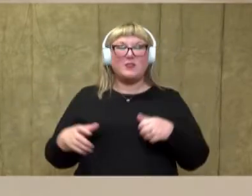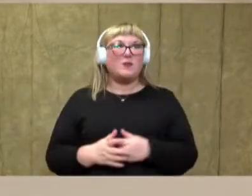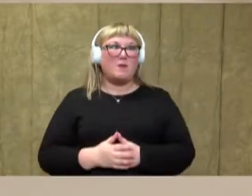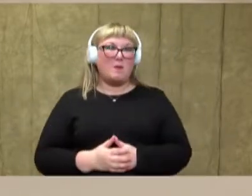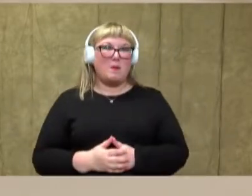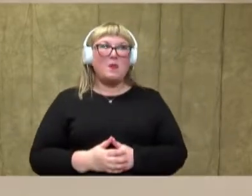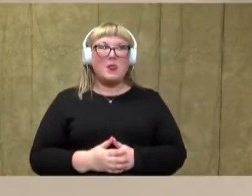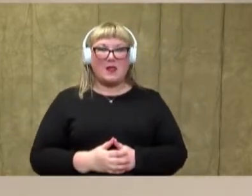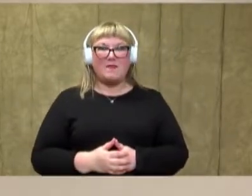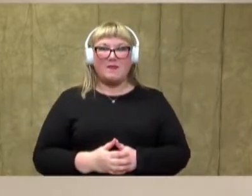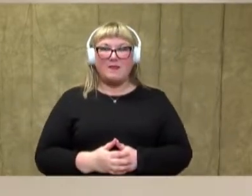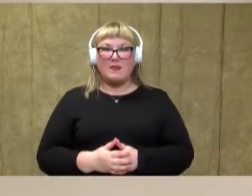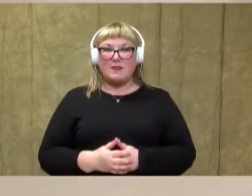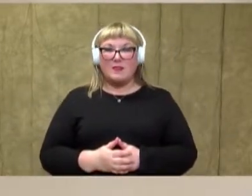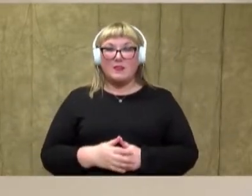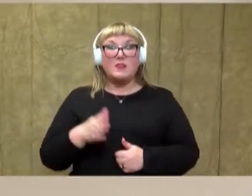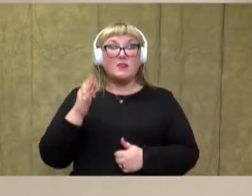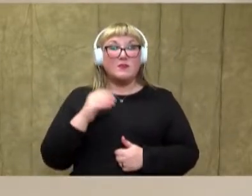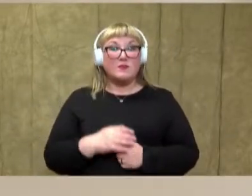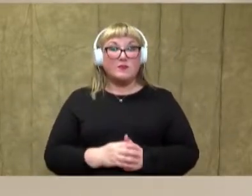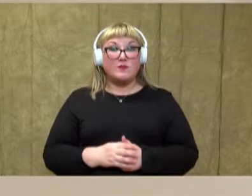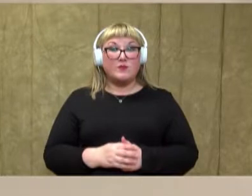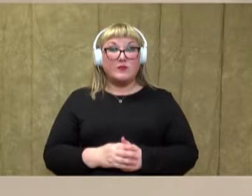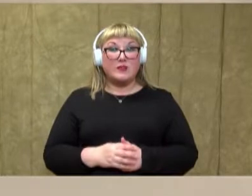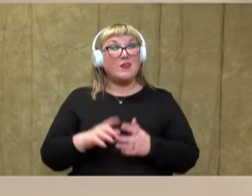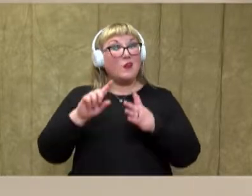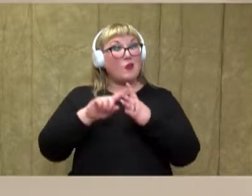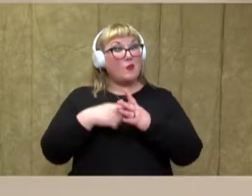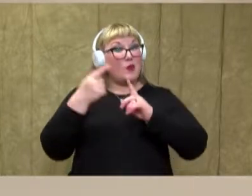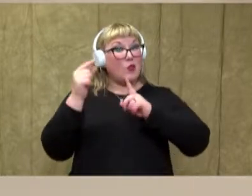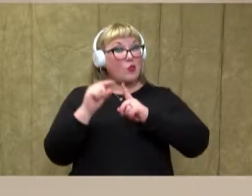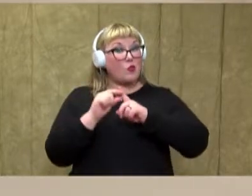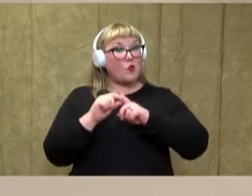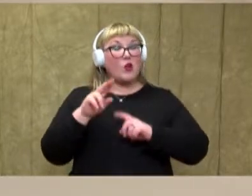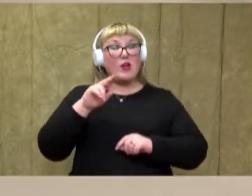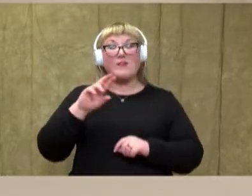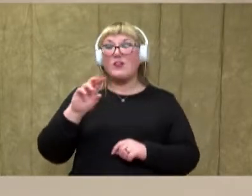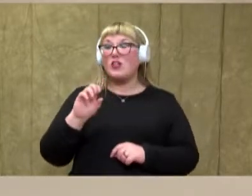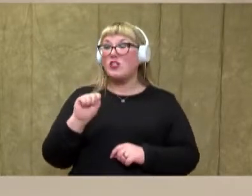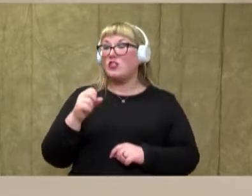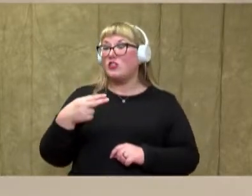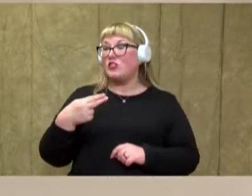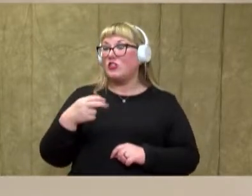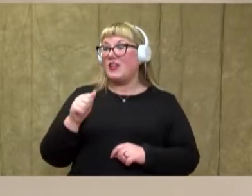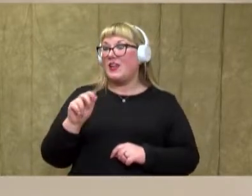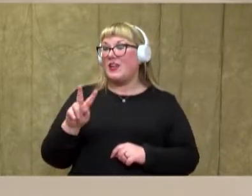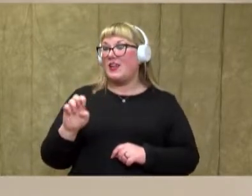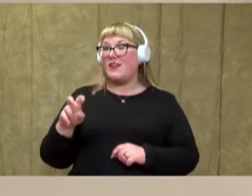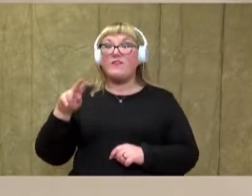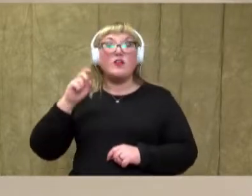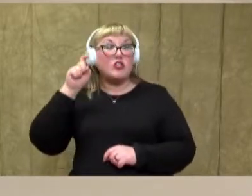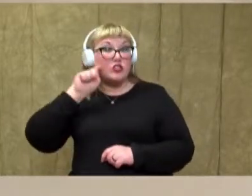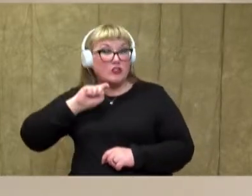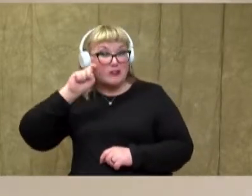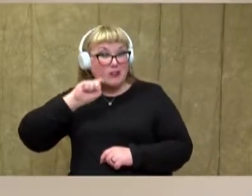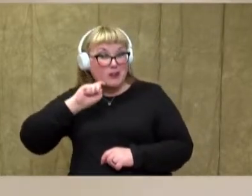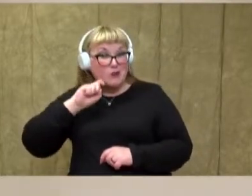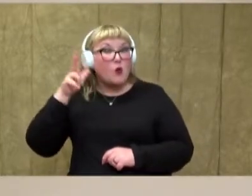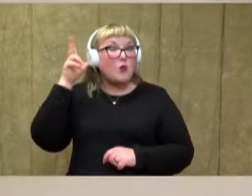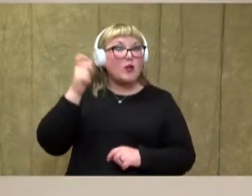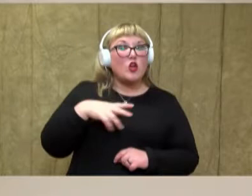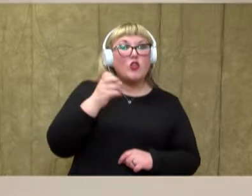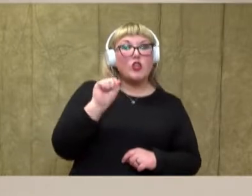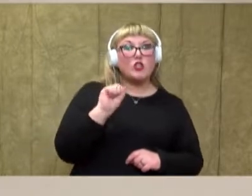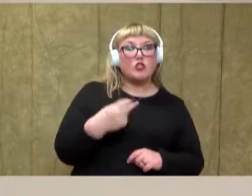Yes, absolutely. Great job, friends. At the beginning of the word shave, we hear the sh